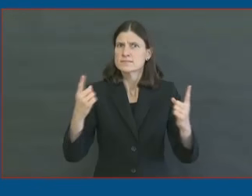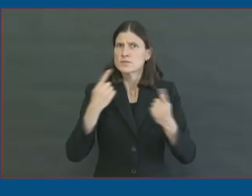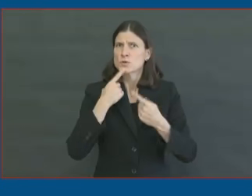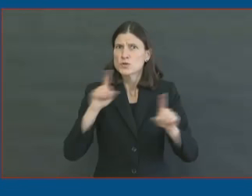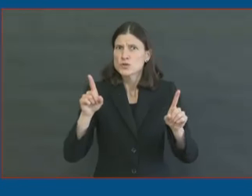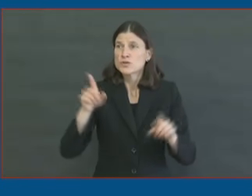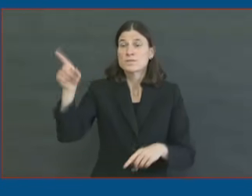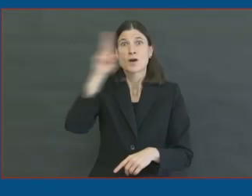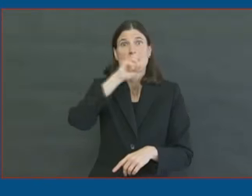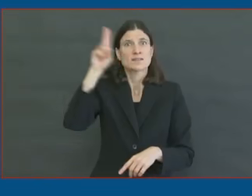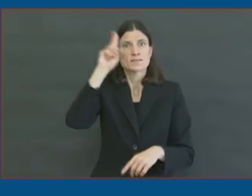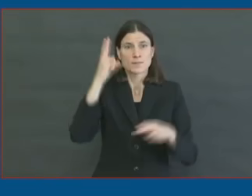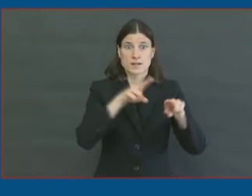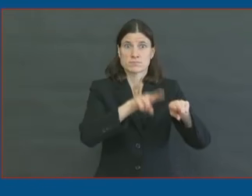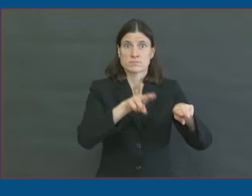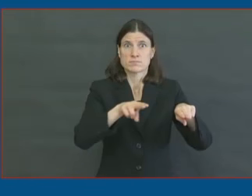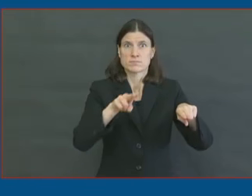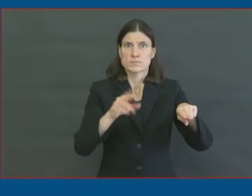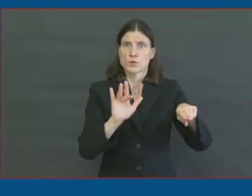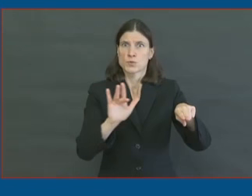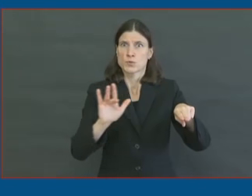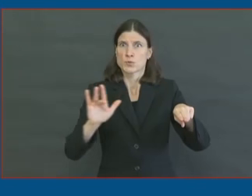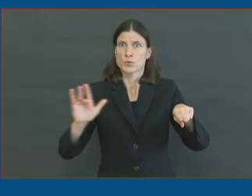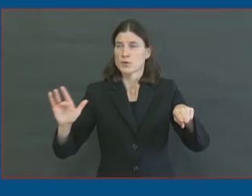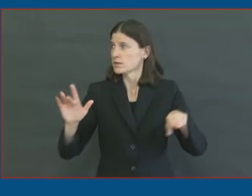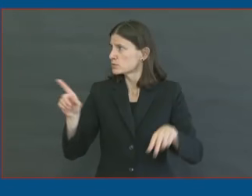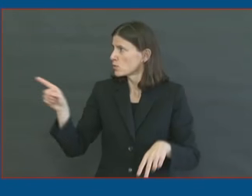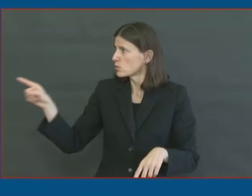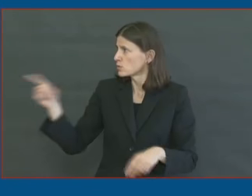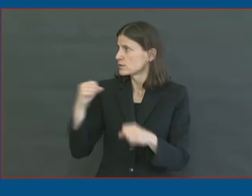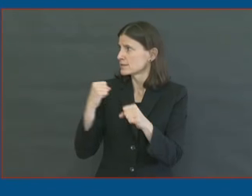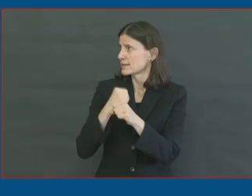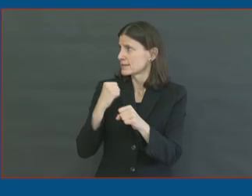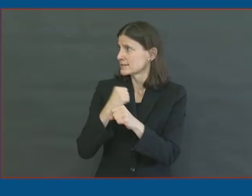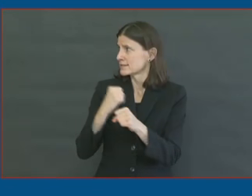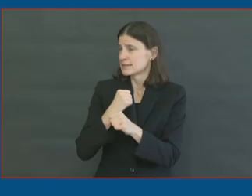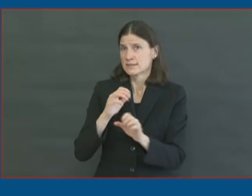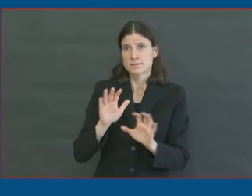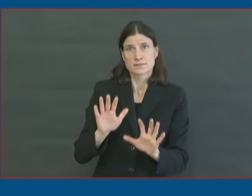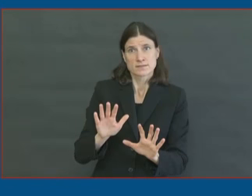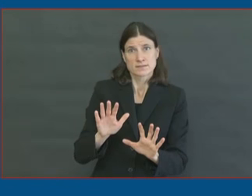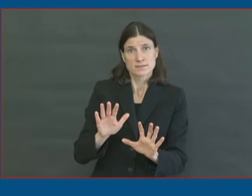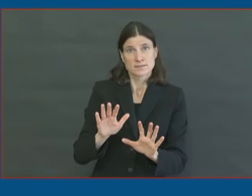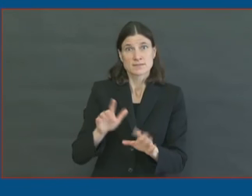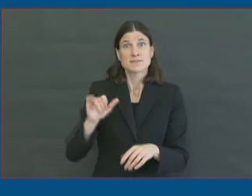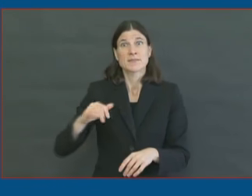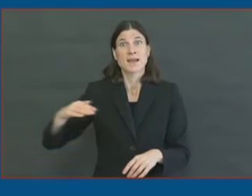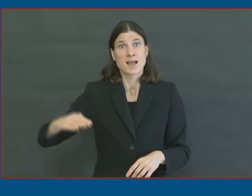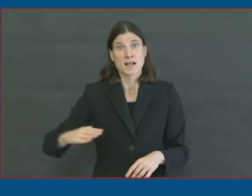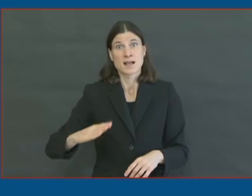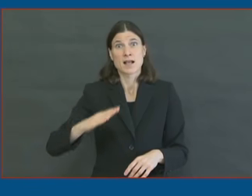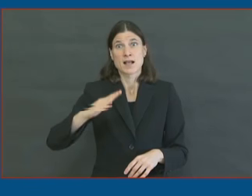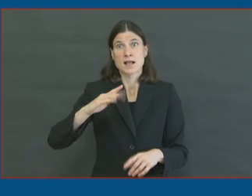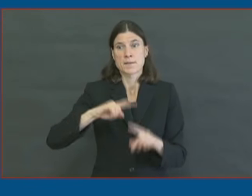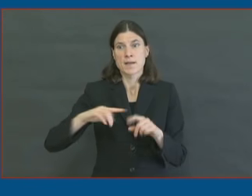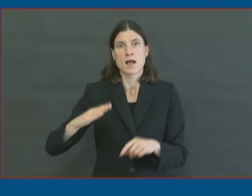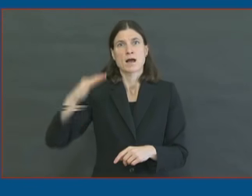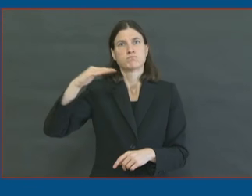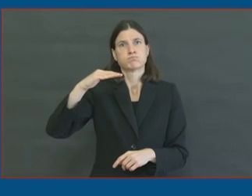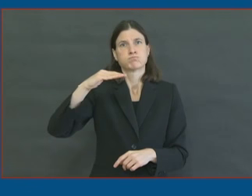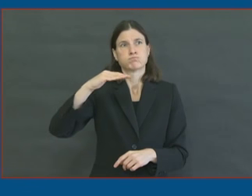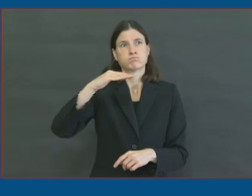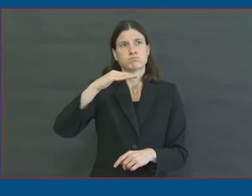and we continue to see a plateau. So that's good news. That's all good news. We have